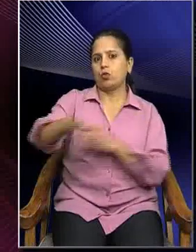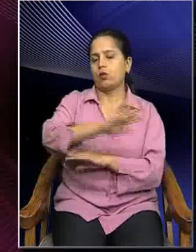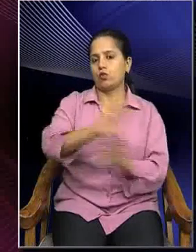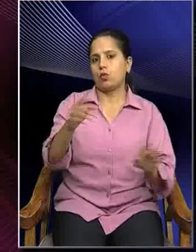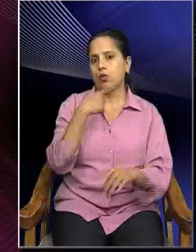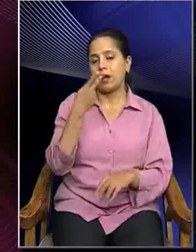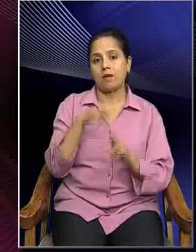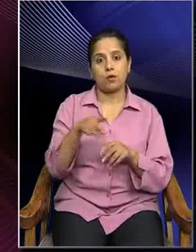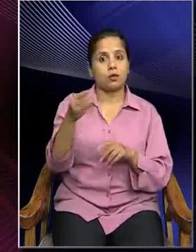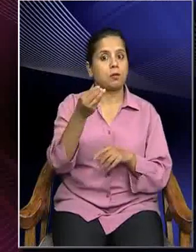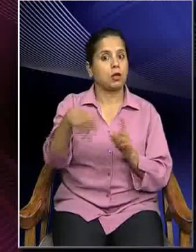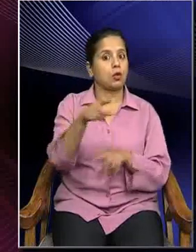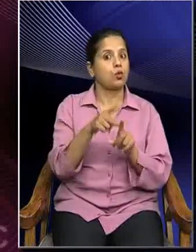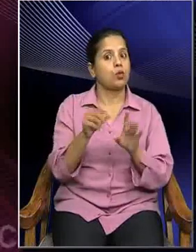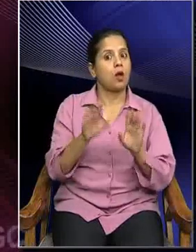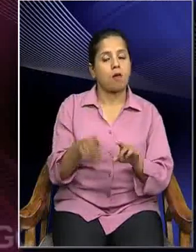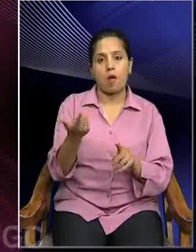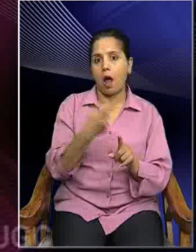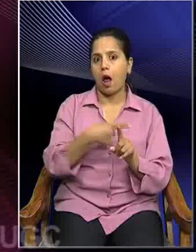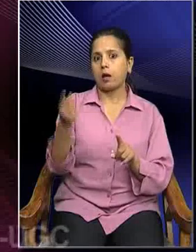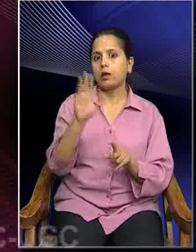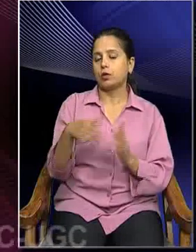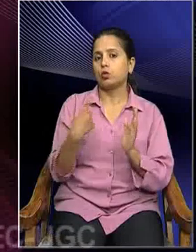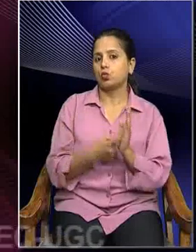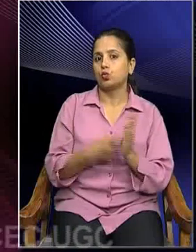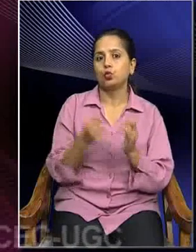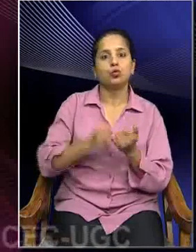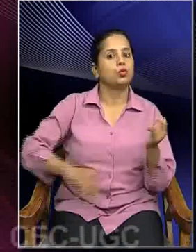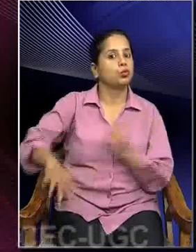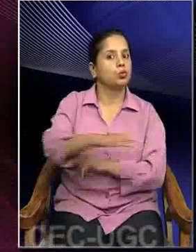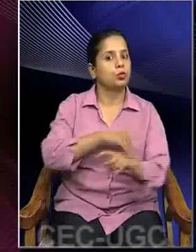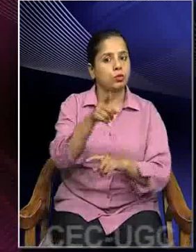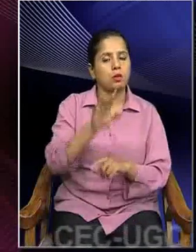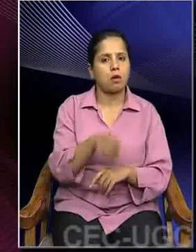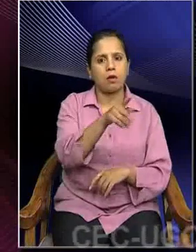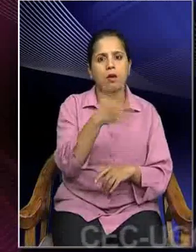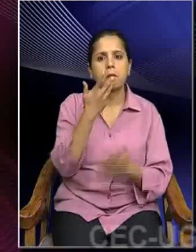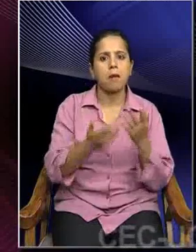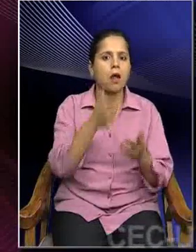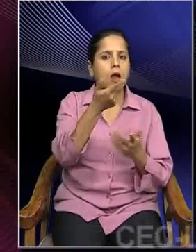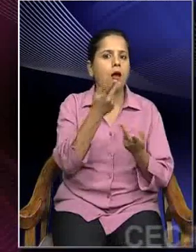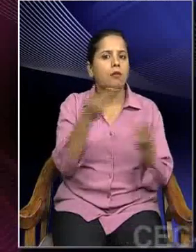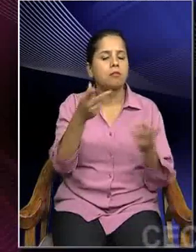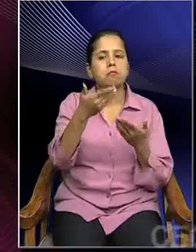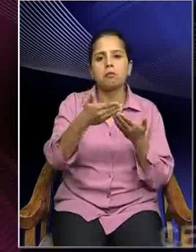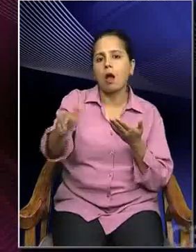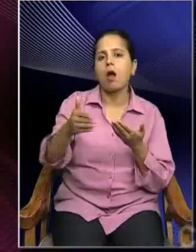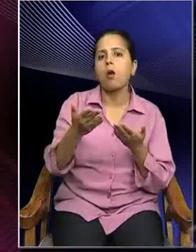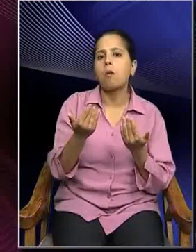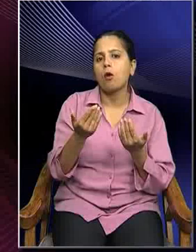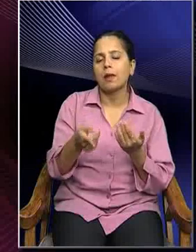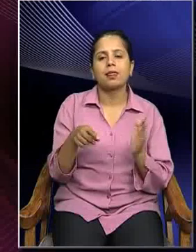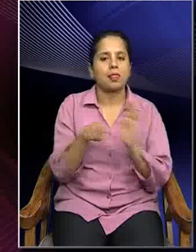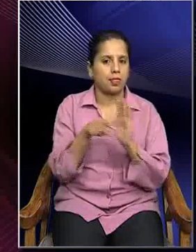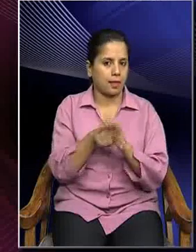if you do something which is against the norm of the society, you would be excommunicated. So that is a negative